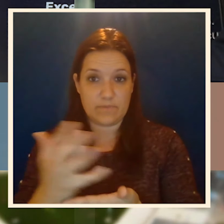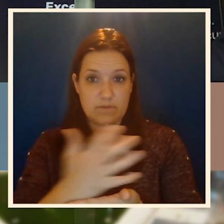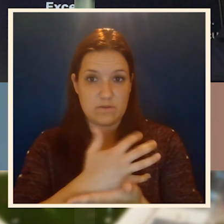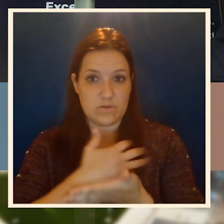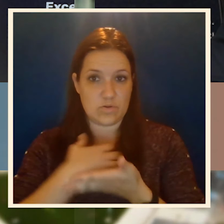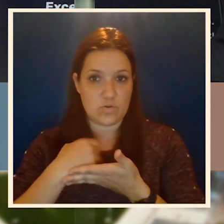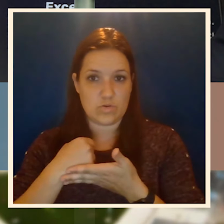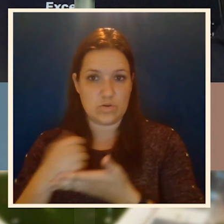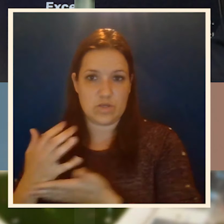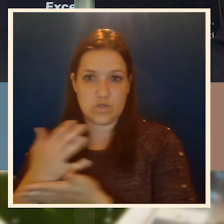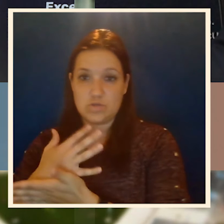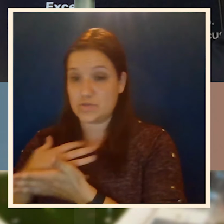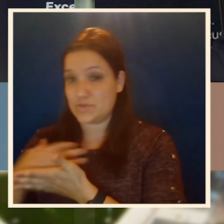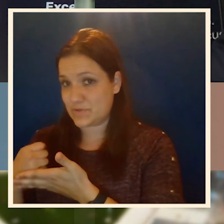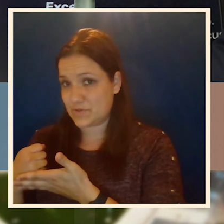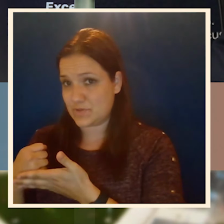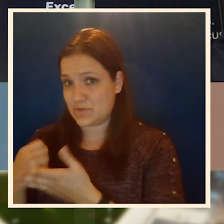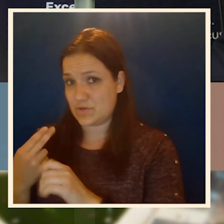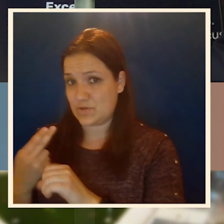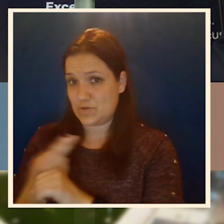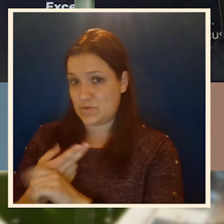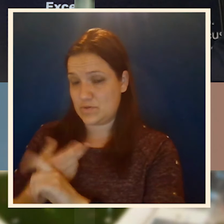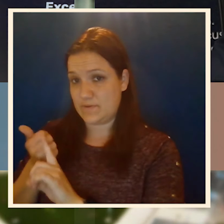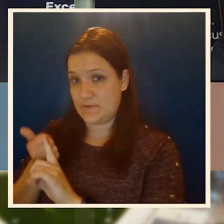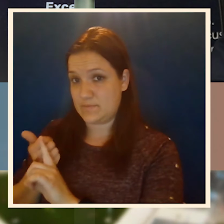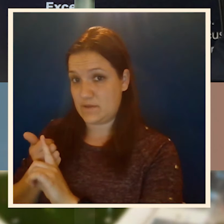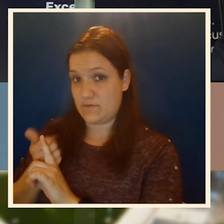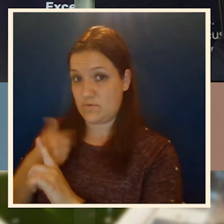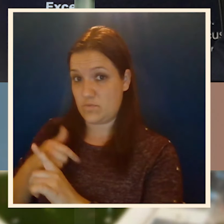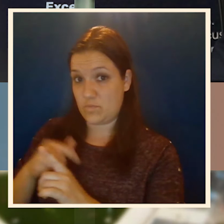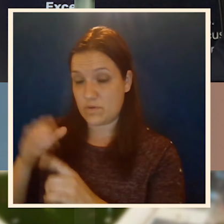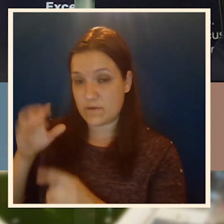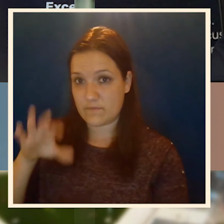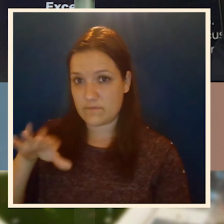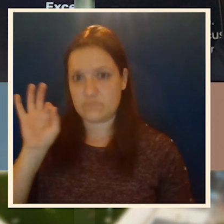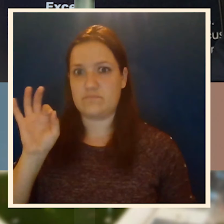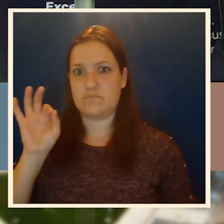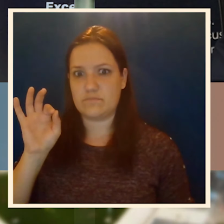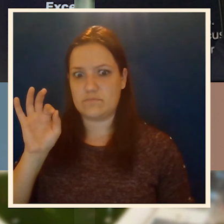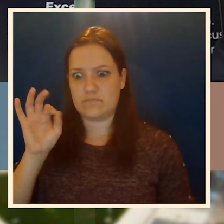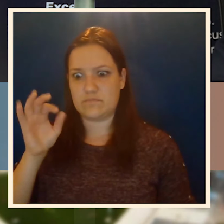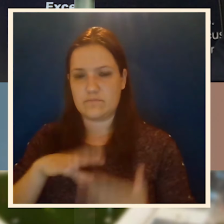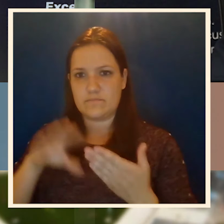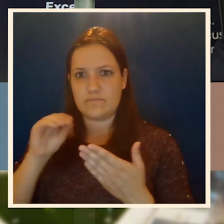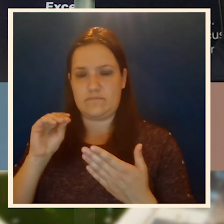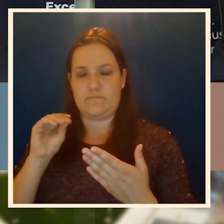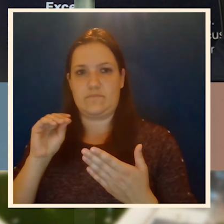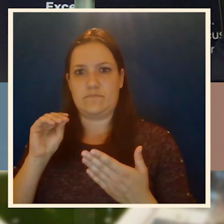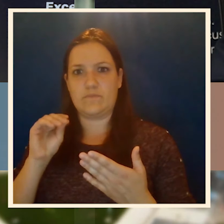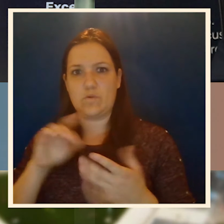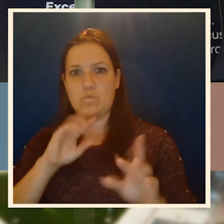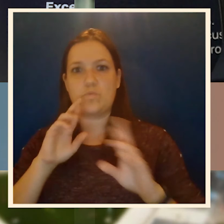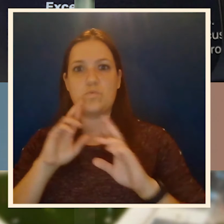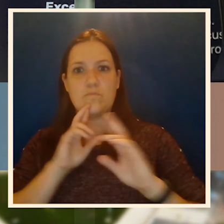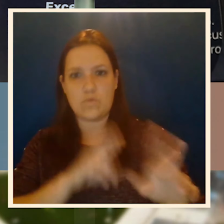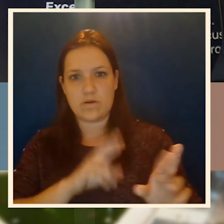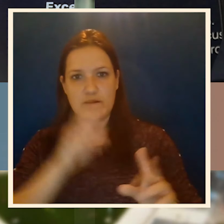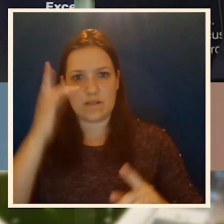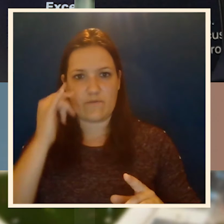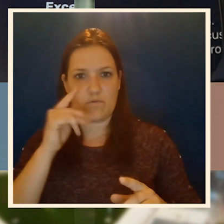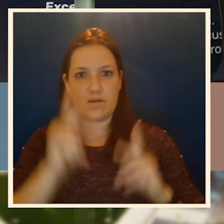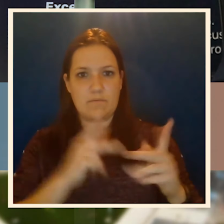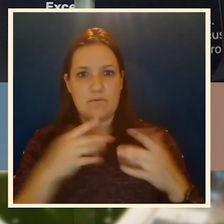self-use. So immediately upon discovering that, we reported those events to the California Department of Public Health, and they